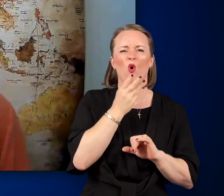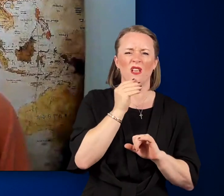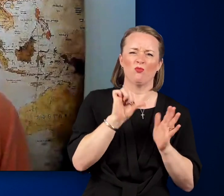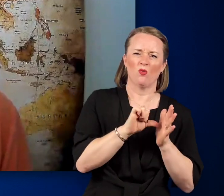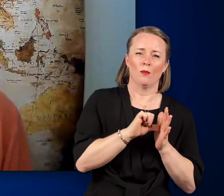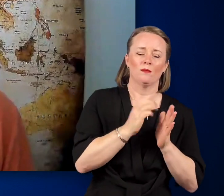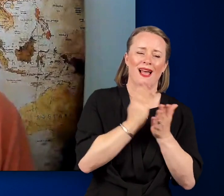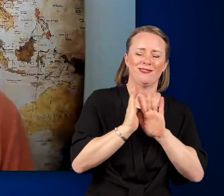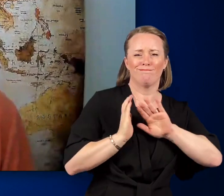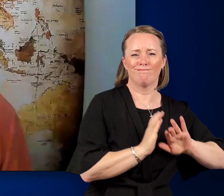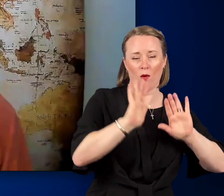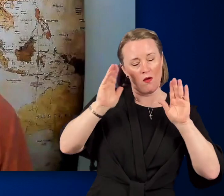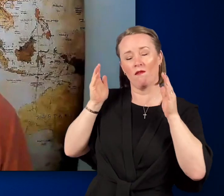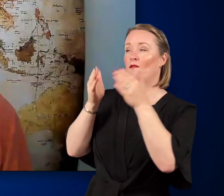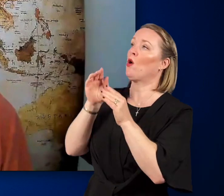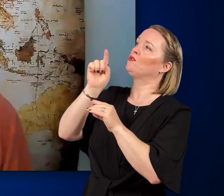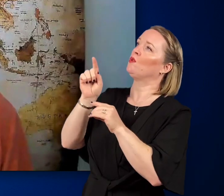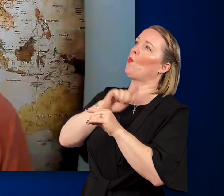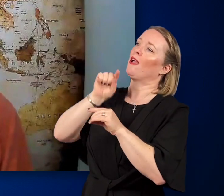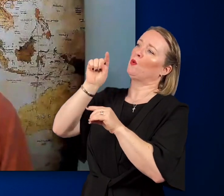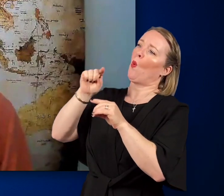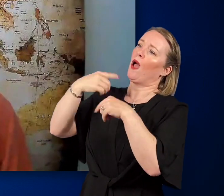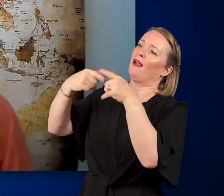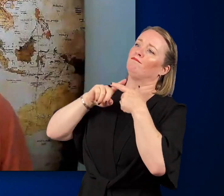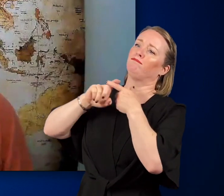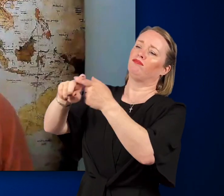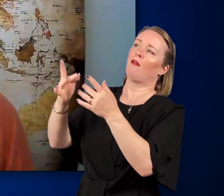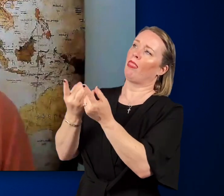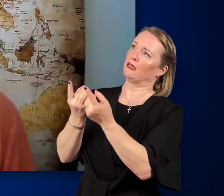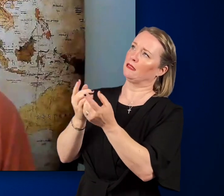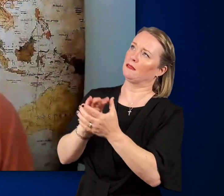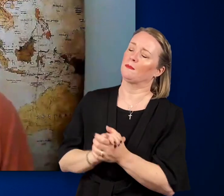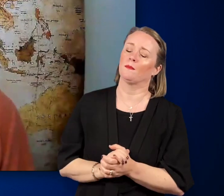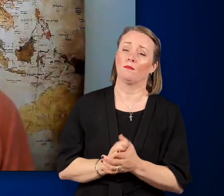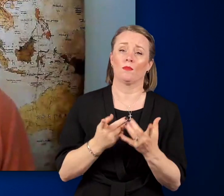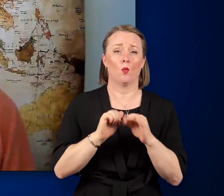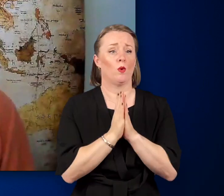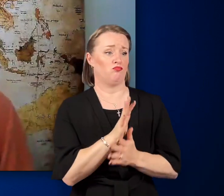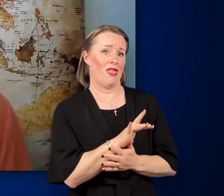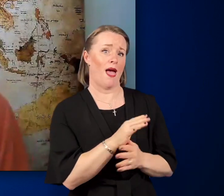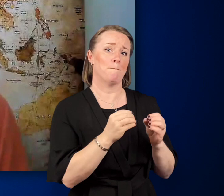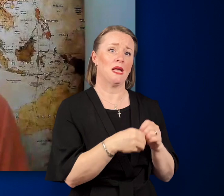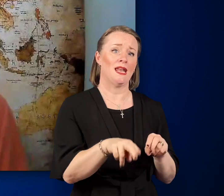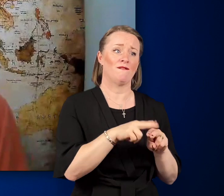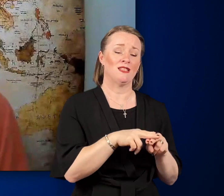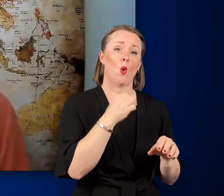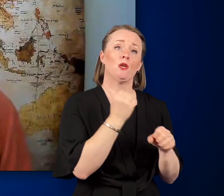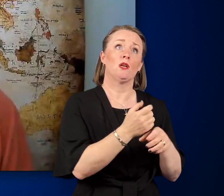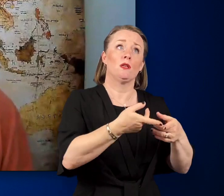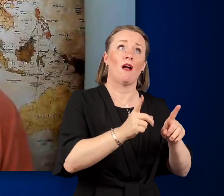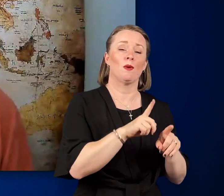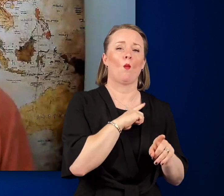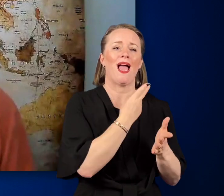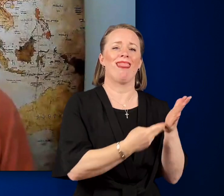on what is eternal. Father, we also pray for the government in Burkina Faso coming up to their